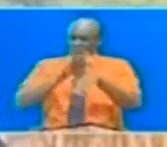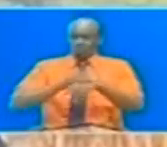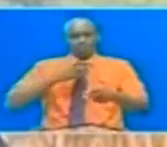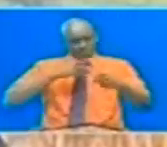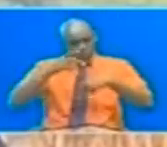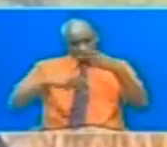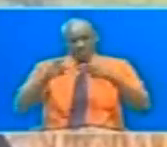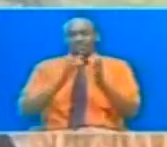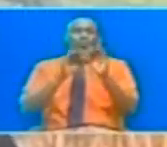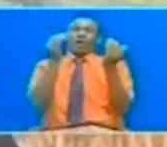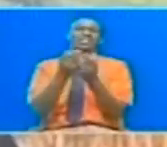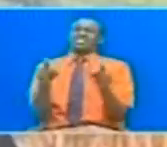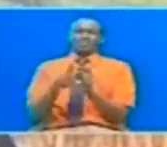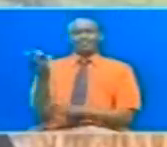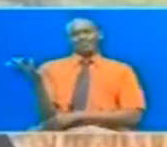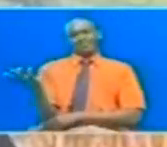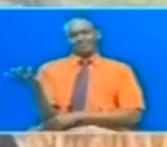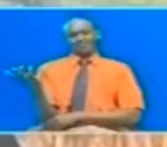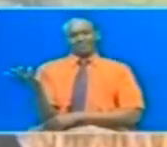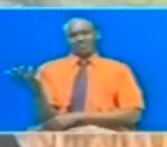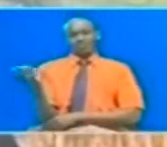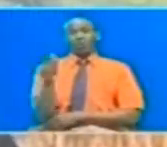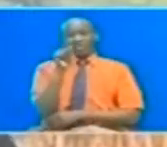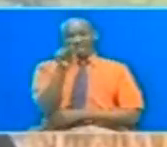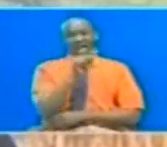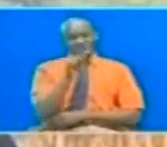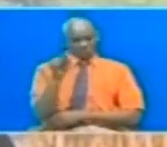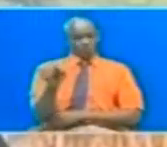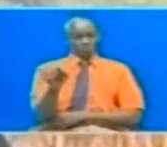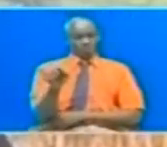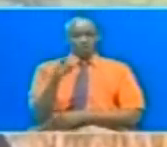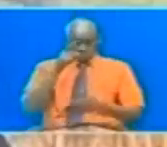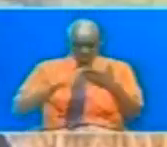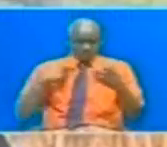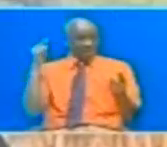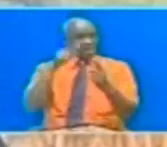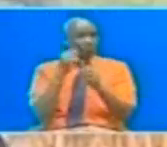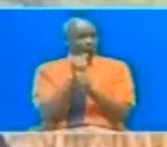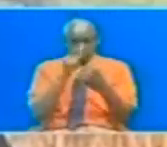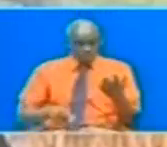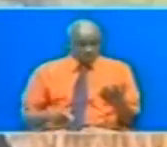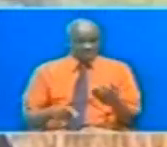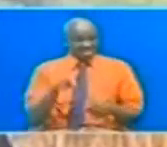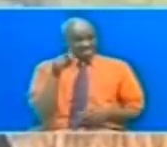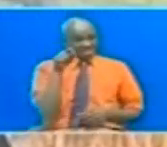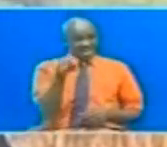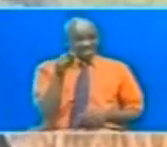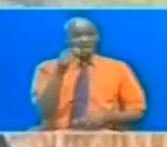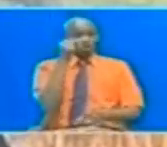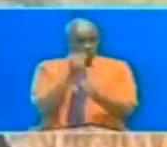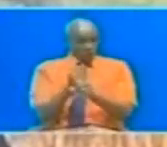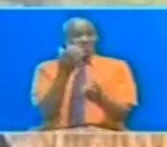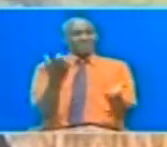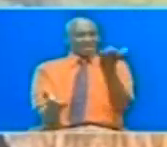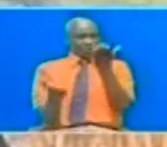world. Yeah? And therefore, what we intend to do is to do that job